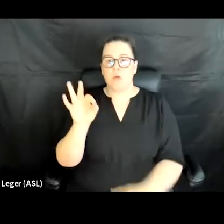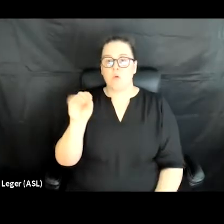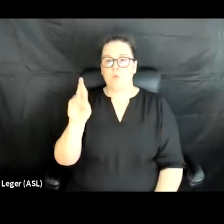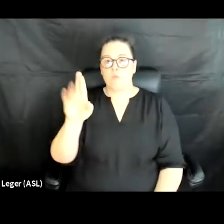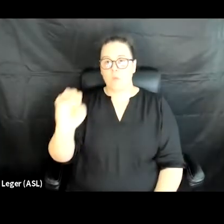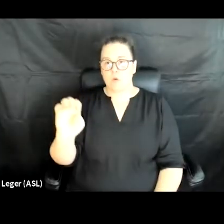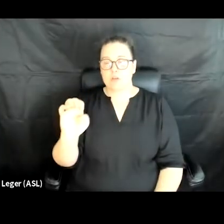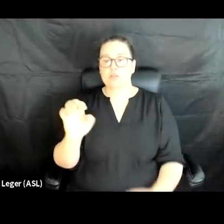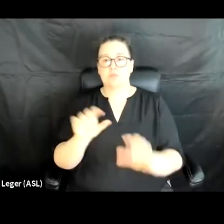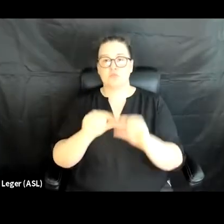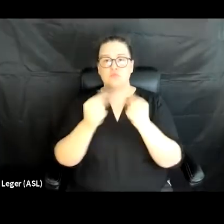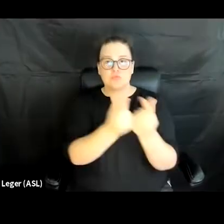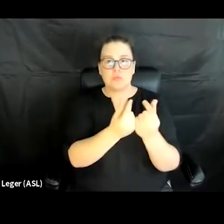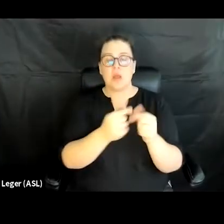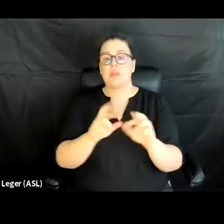by CSG,